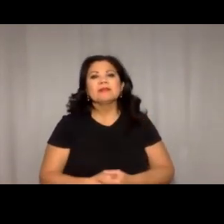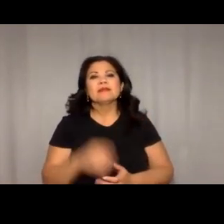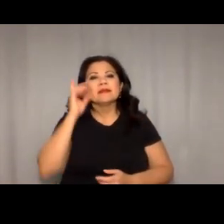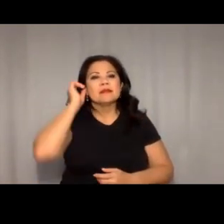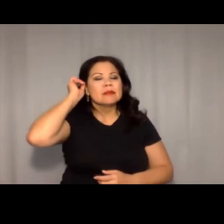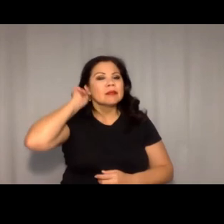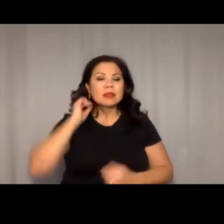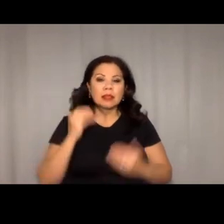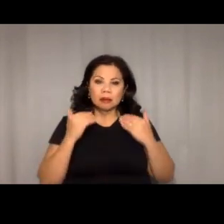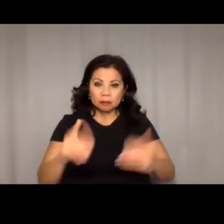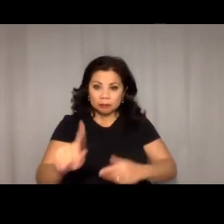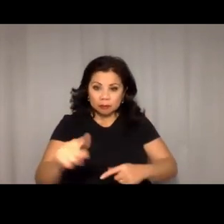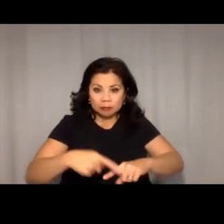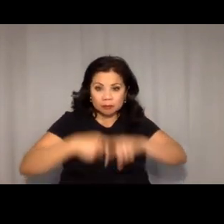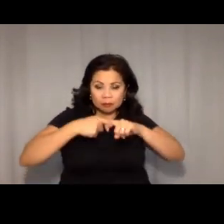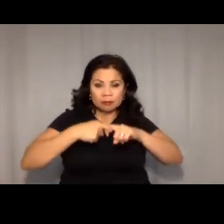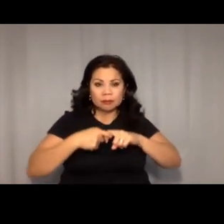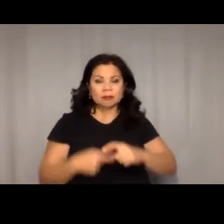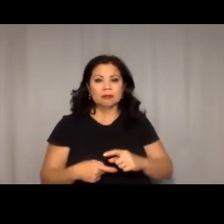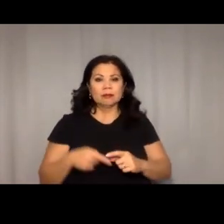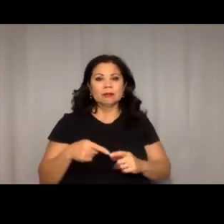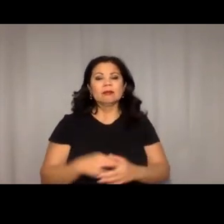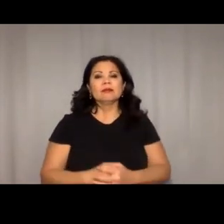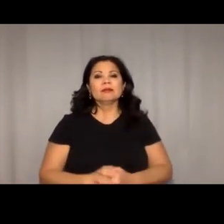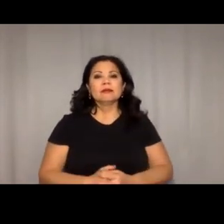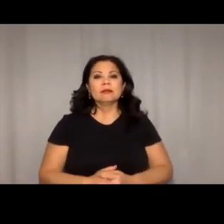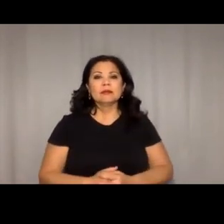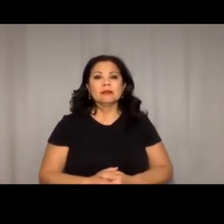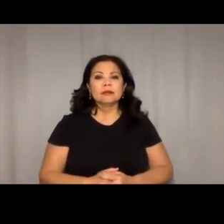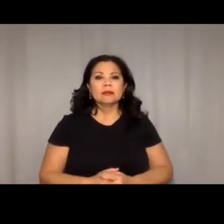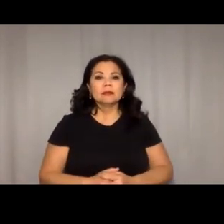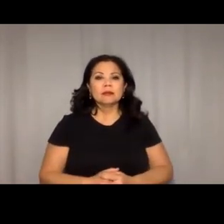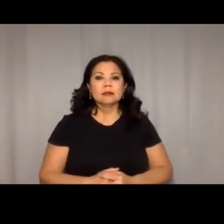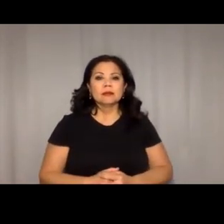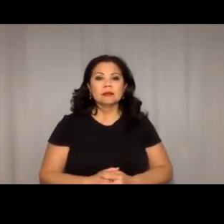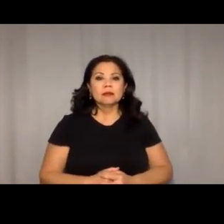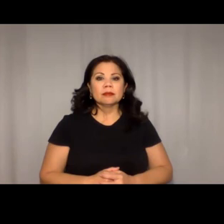All right, go ahead and try this one and see what you get, and then come back.